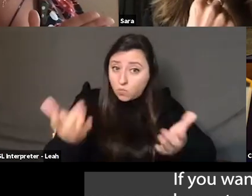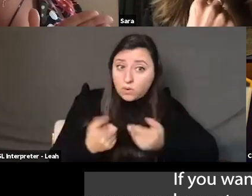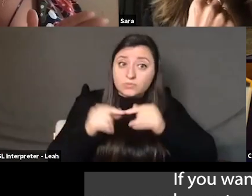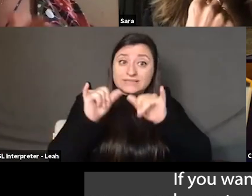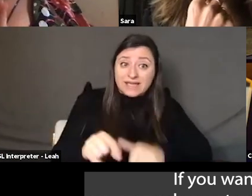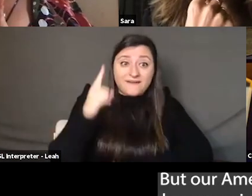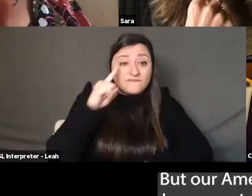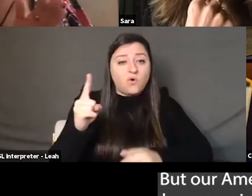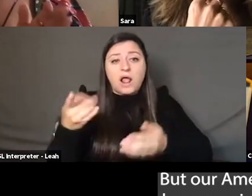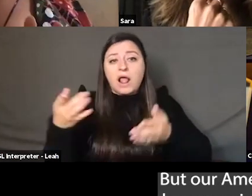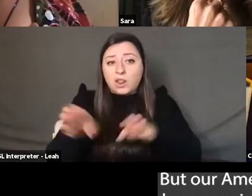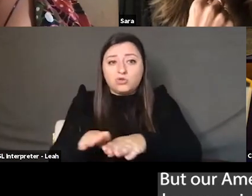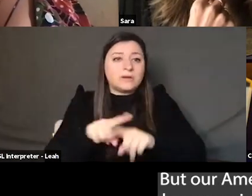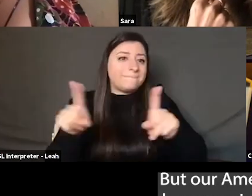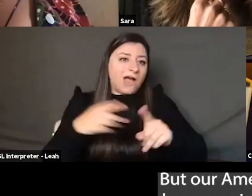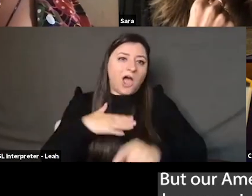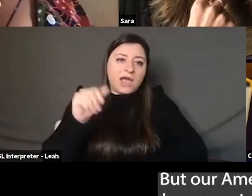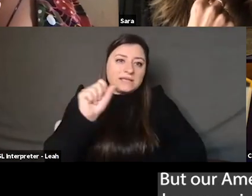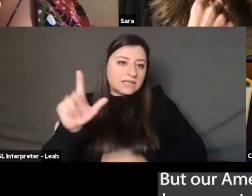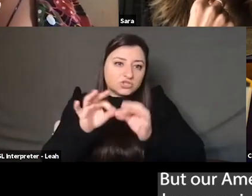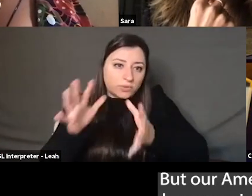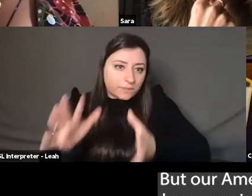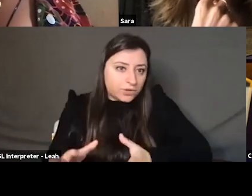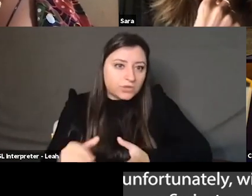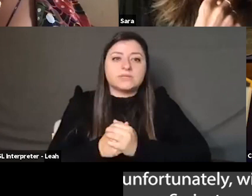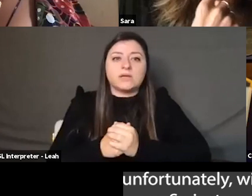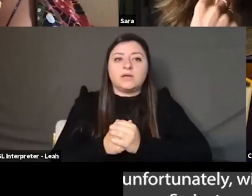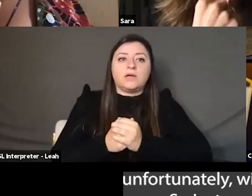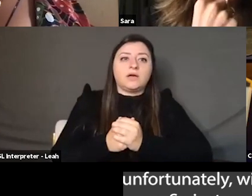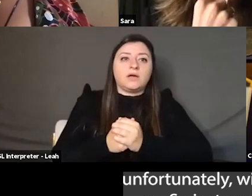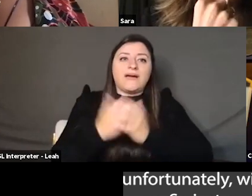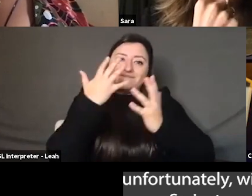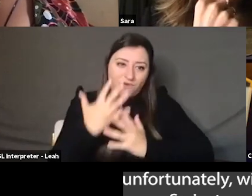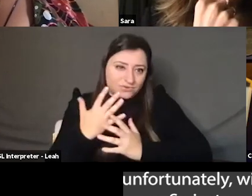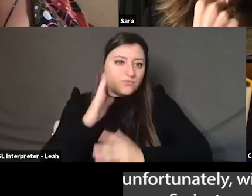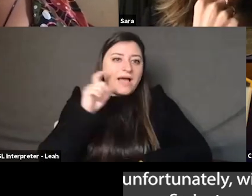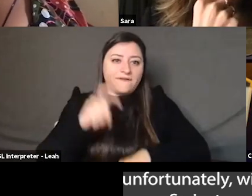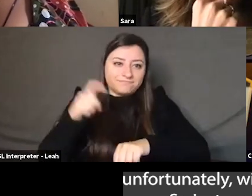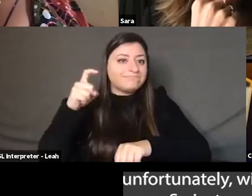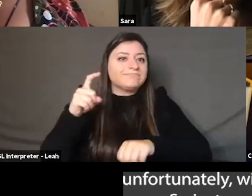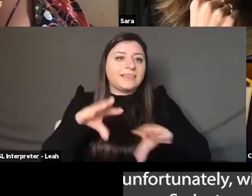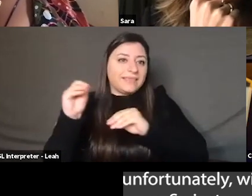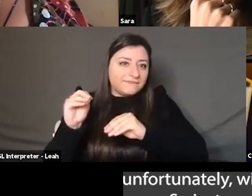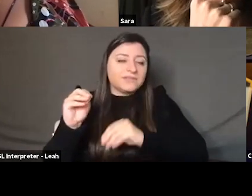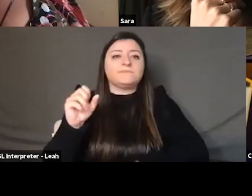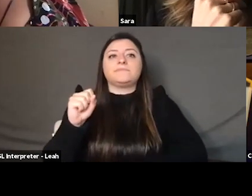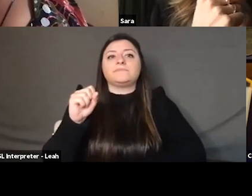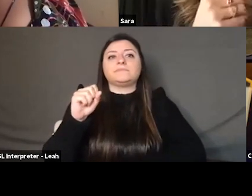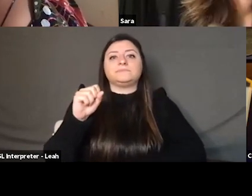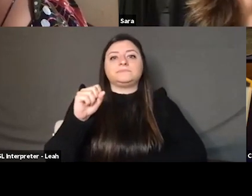stay for a conclusion, but our American Sign Language interpreters, unfortunately, will have to leave us. So just mentioning